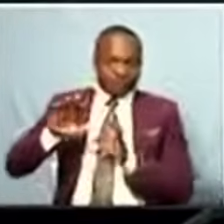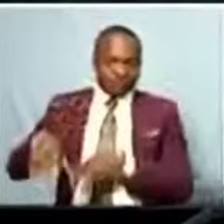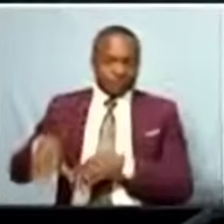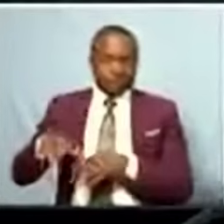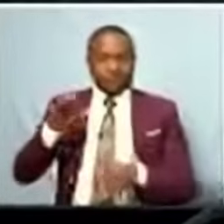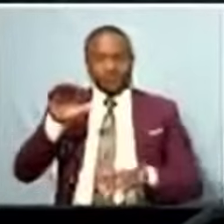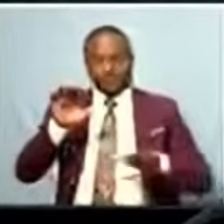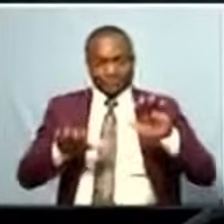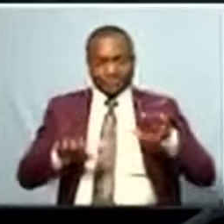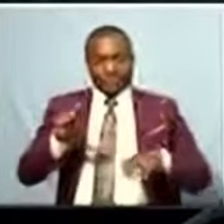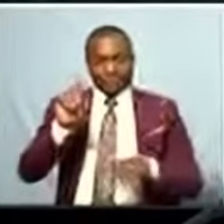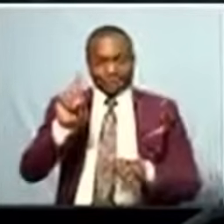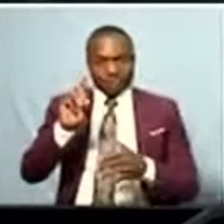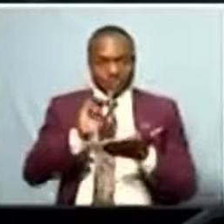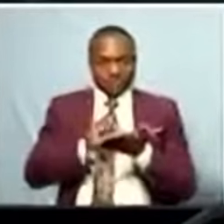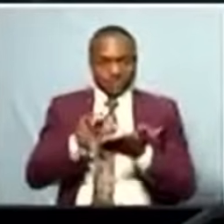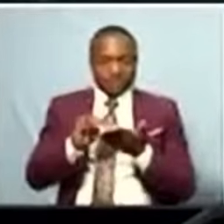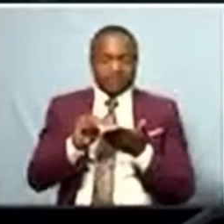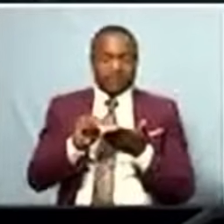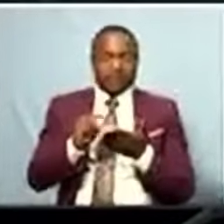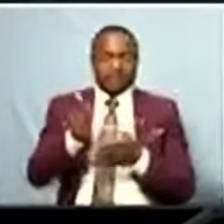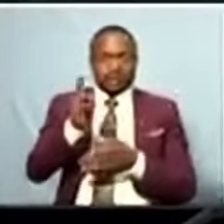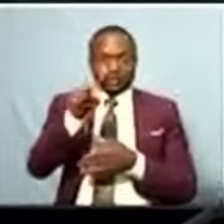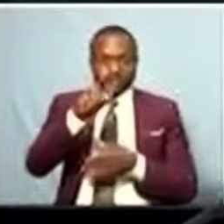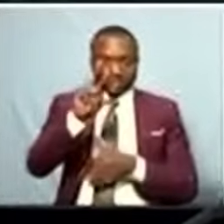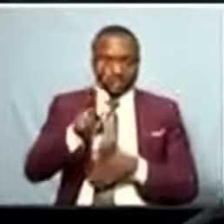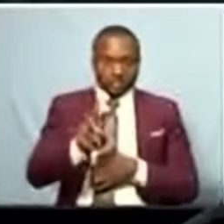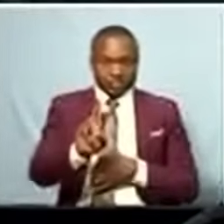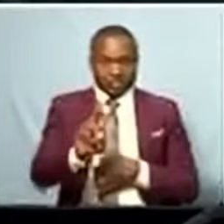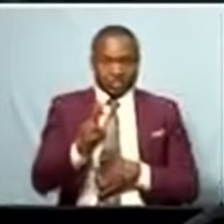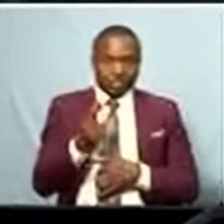only $1 million for retention.